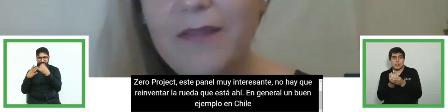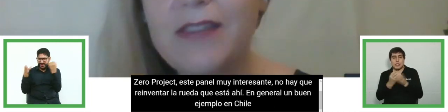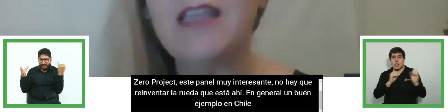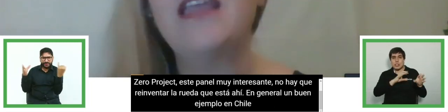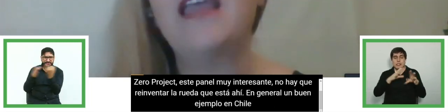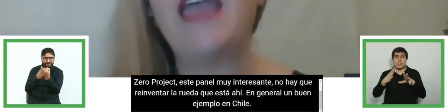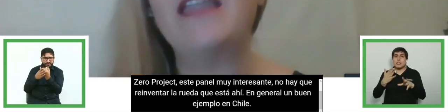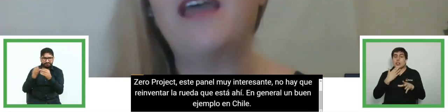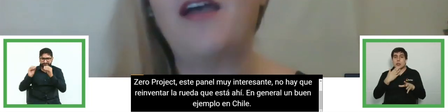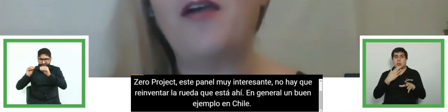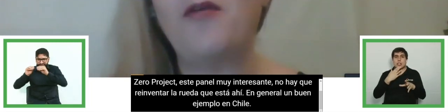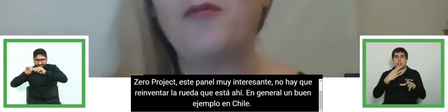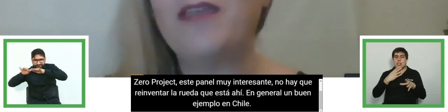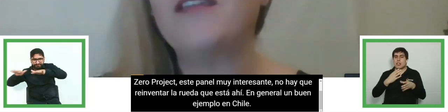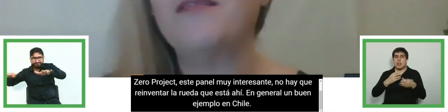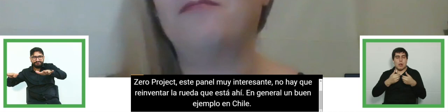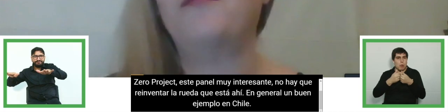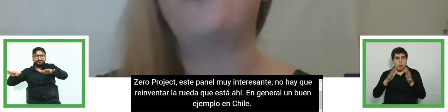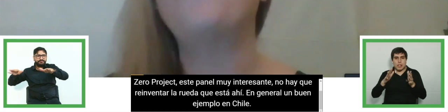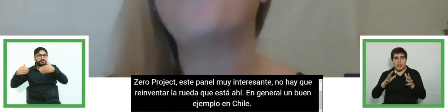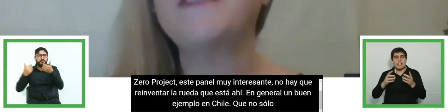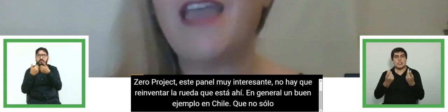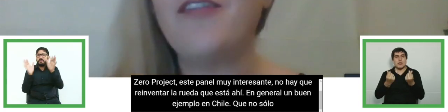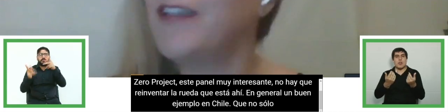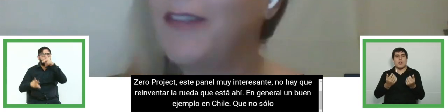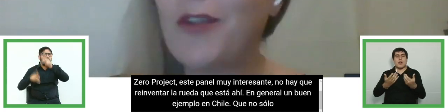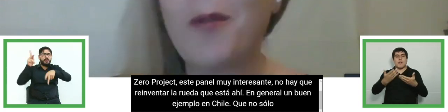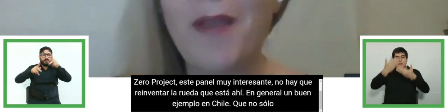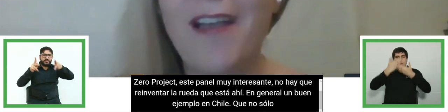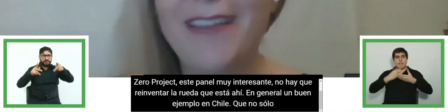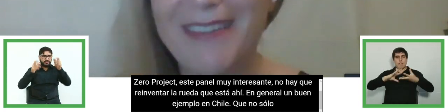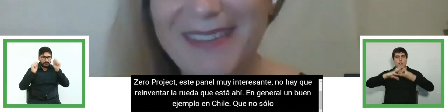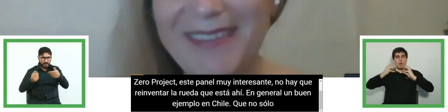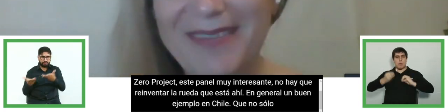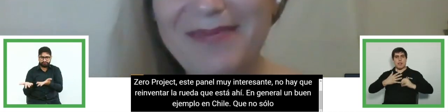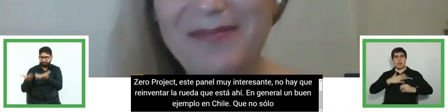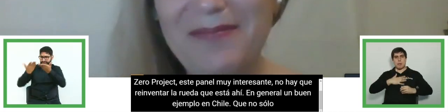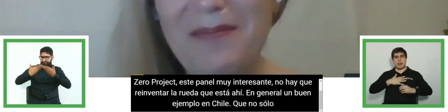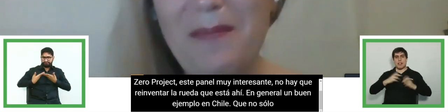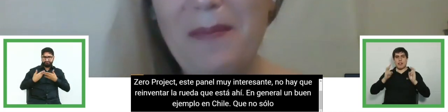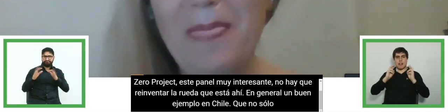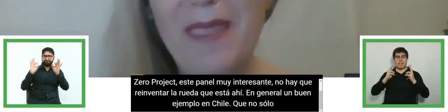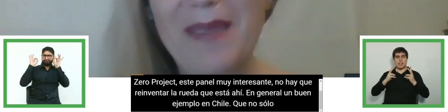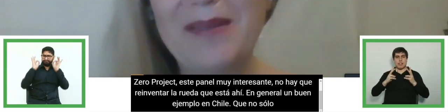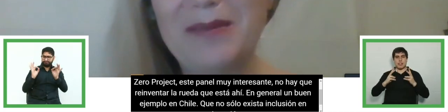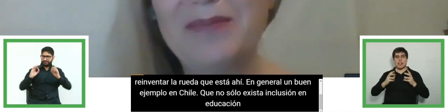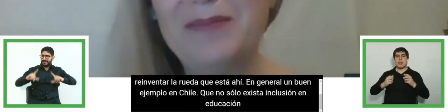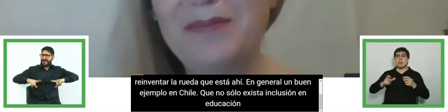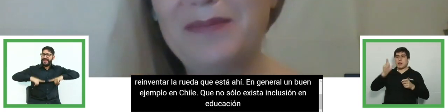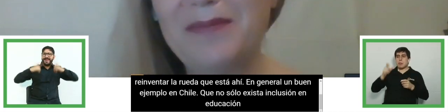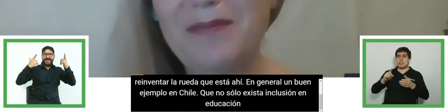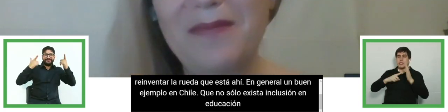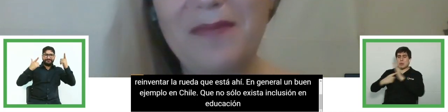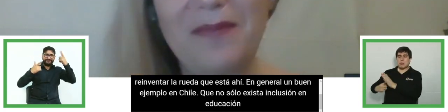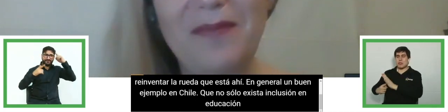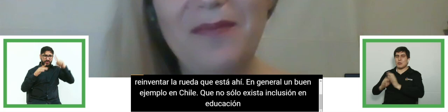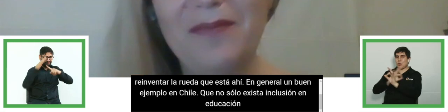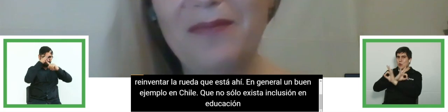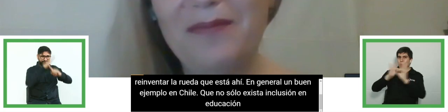together, leaving no one behind. Thank you so much. Muchas gracias, Michal. Adelante,